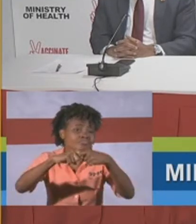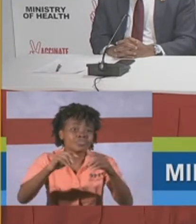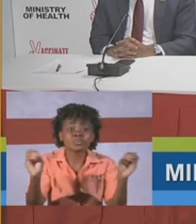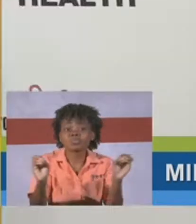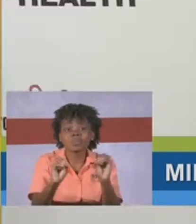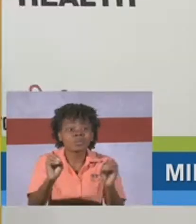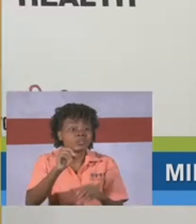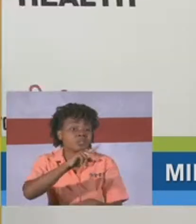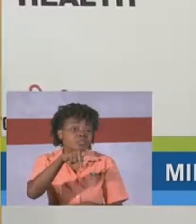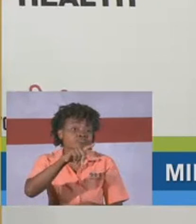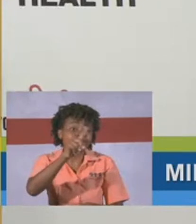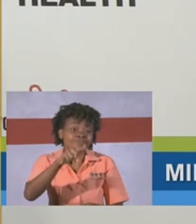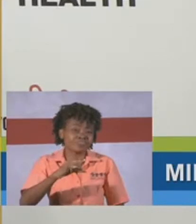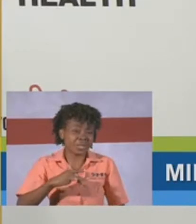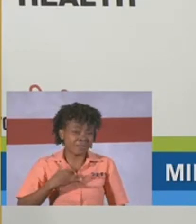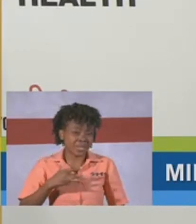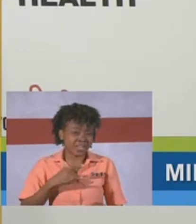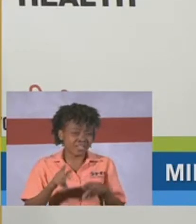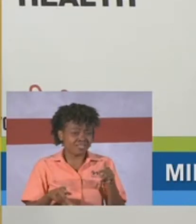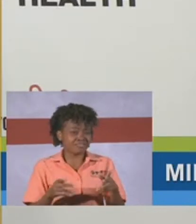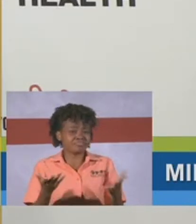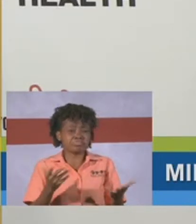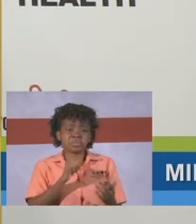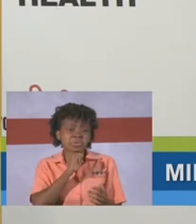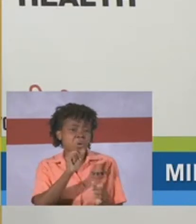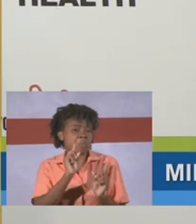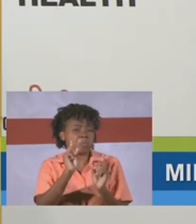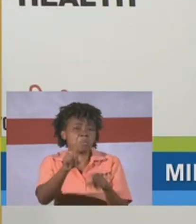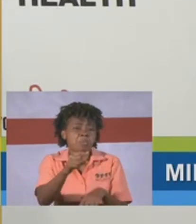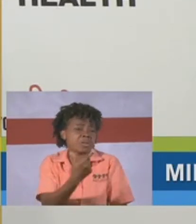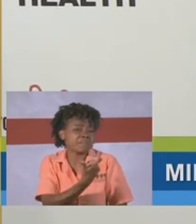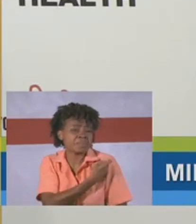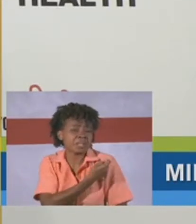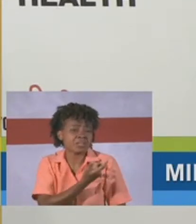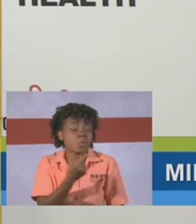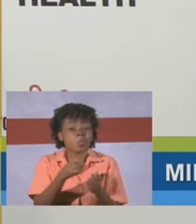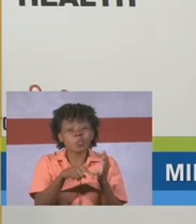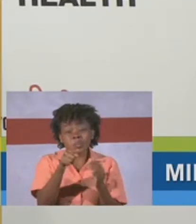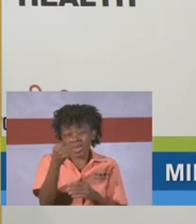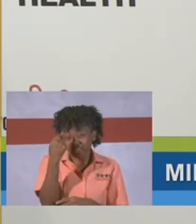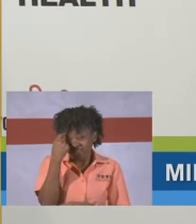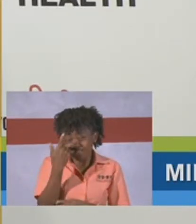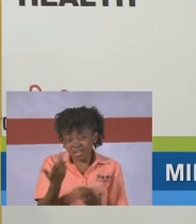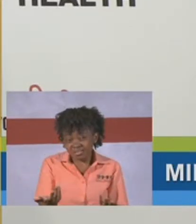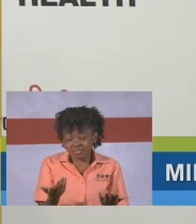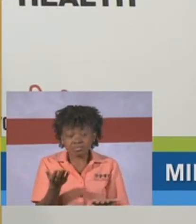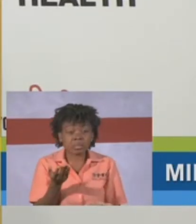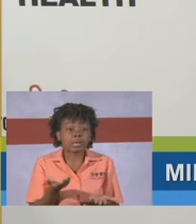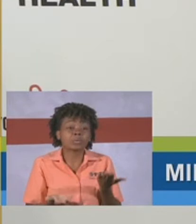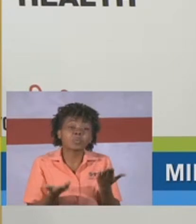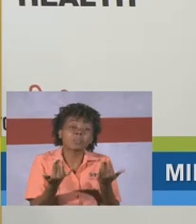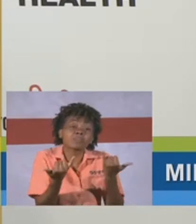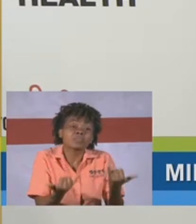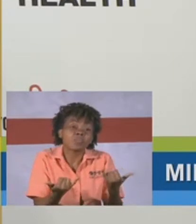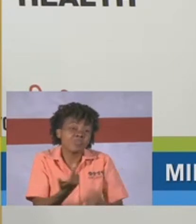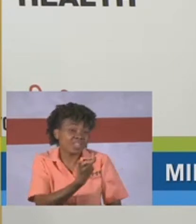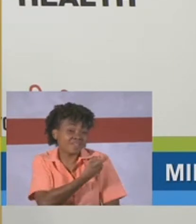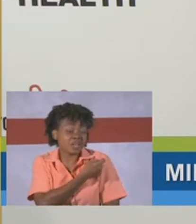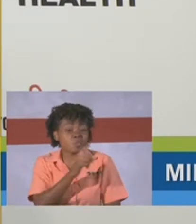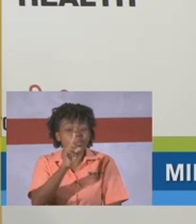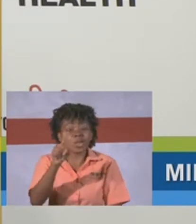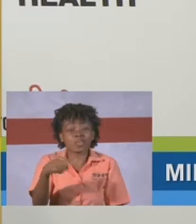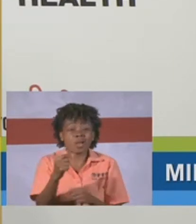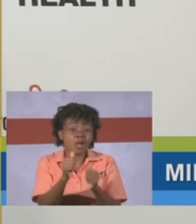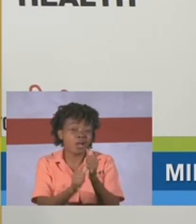Yeah, so thanks. So we are currently doing just about 1,000 a day. There may be a temporary lull that is to